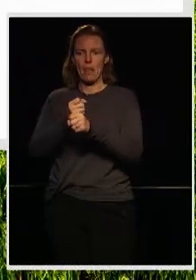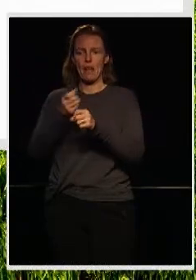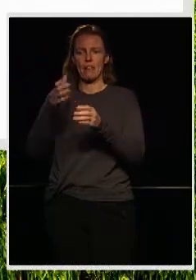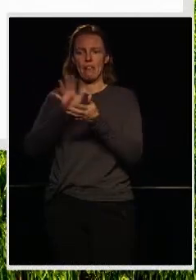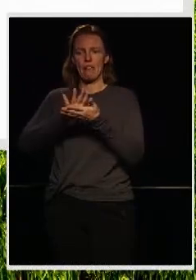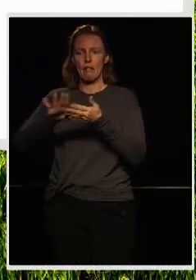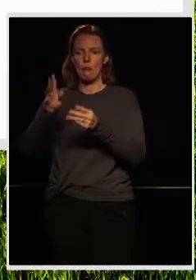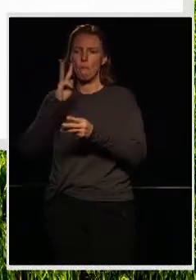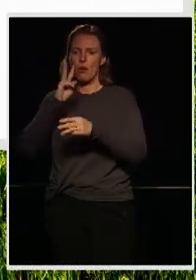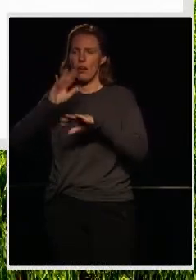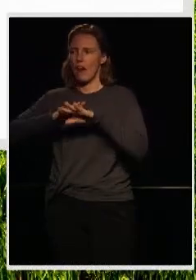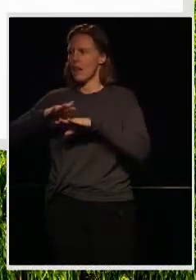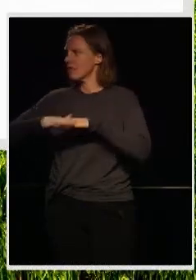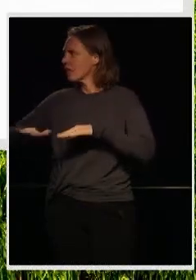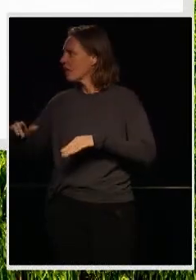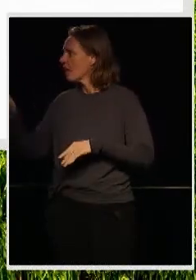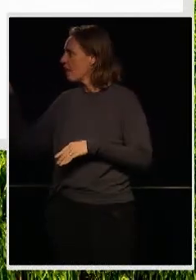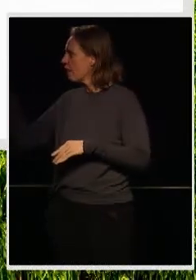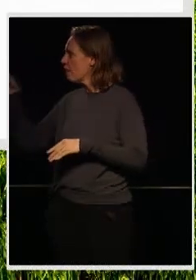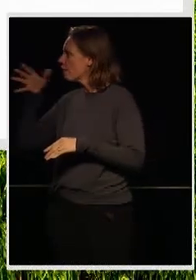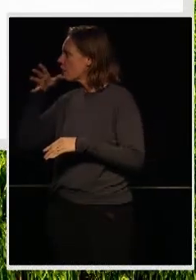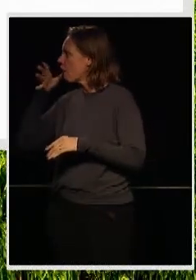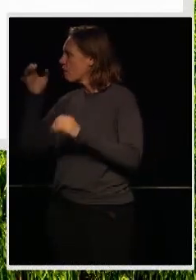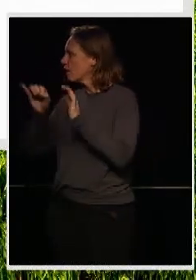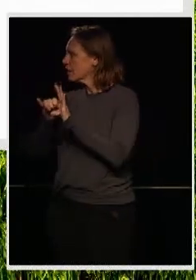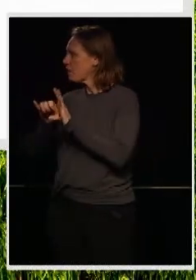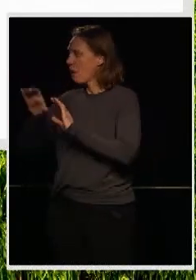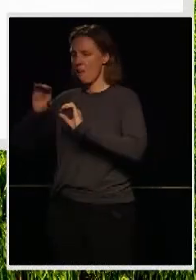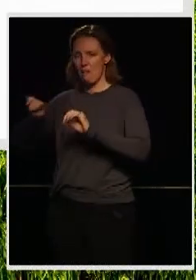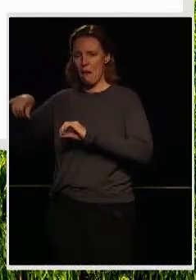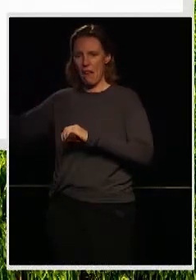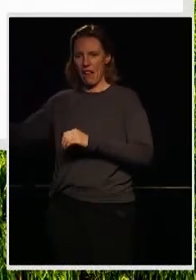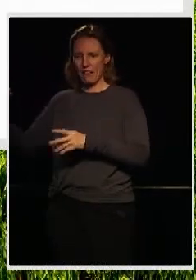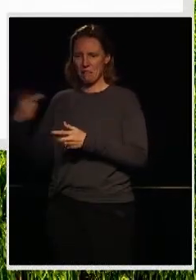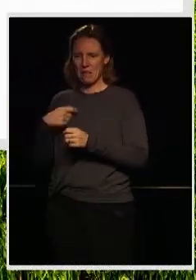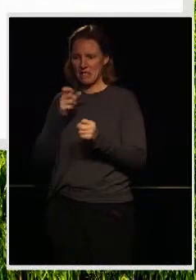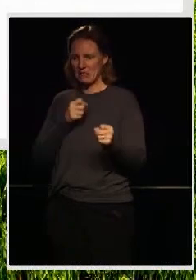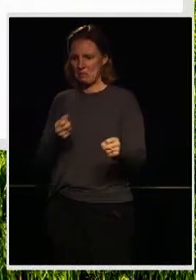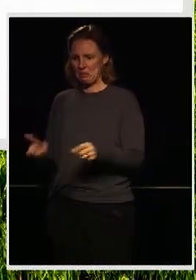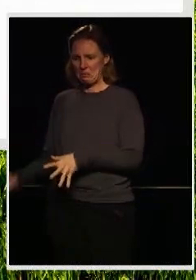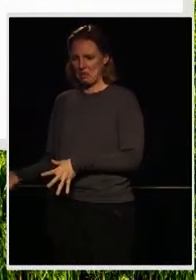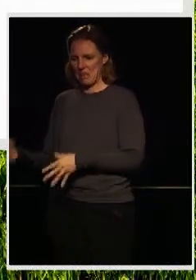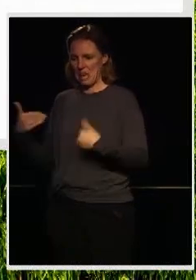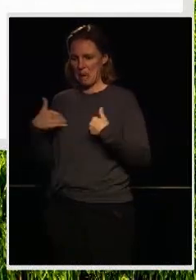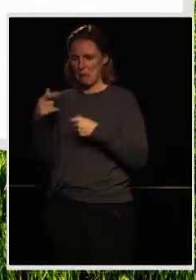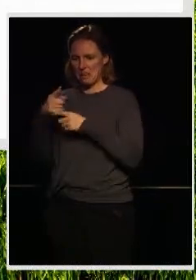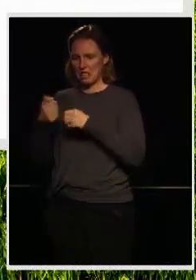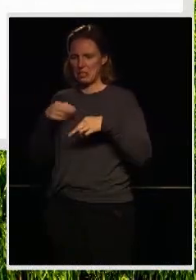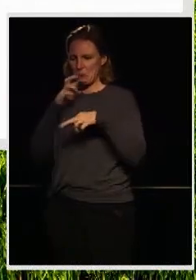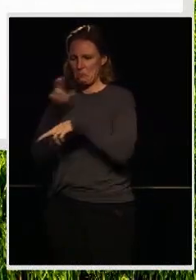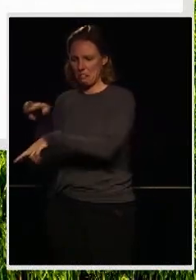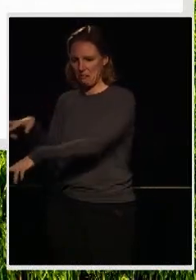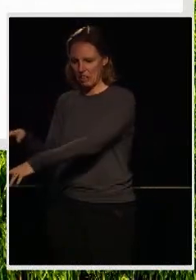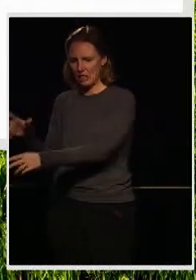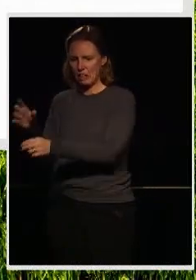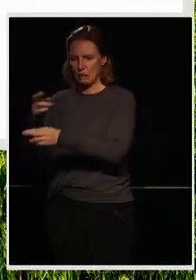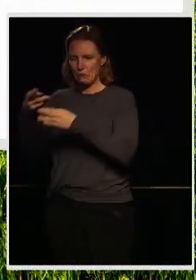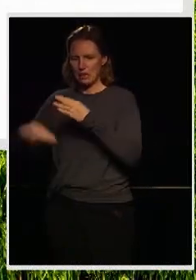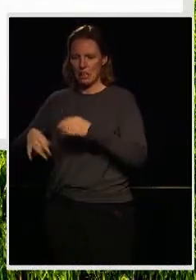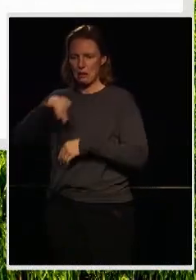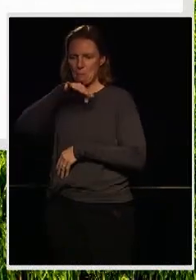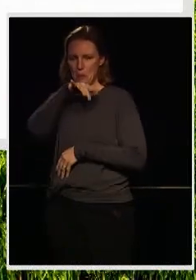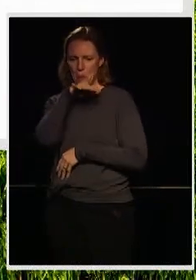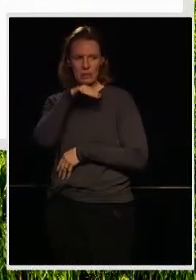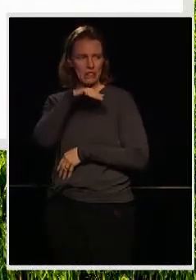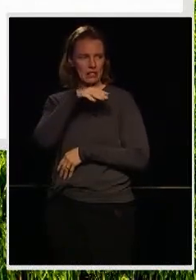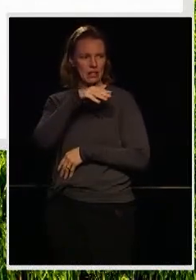Take this farm, for example. They had no other choice but to discharge animal waste into a river, resulting in